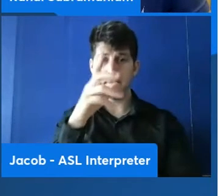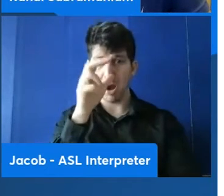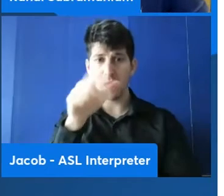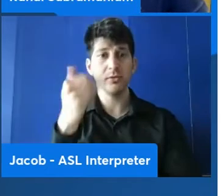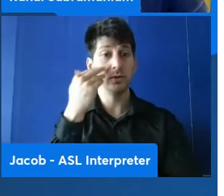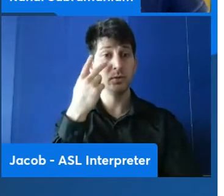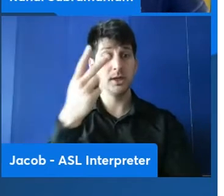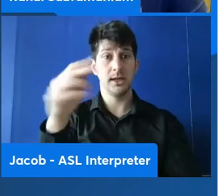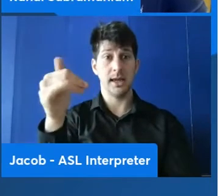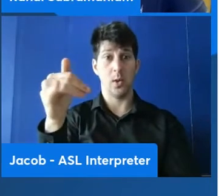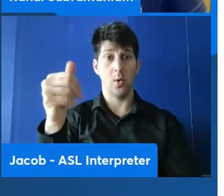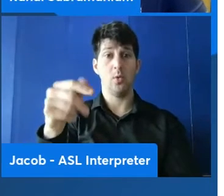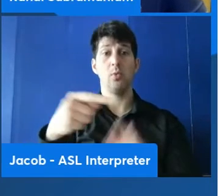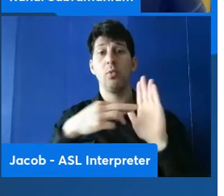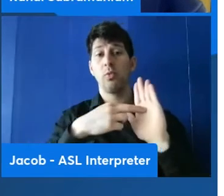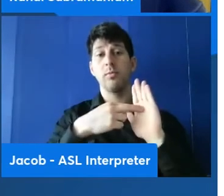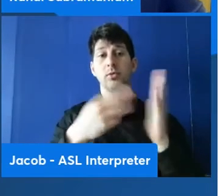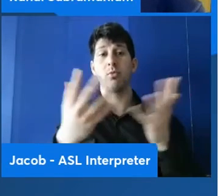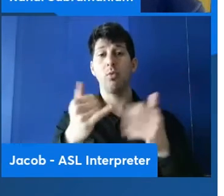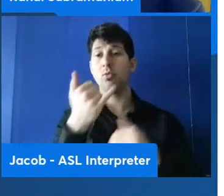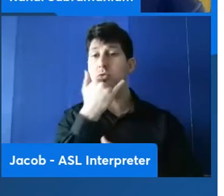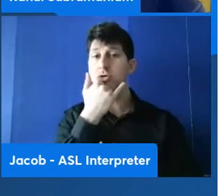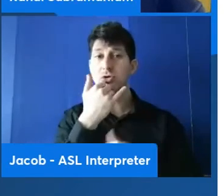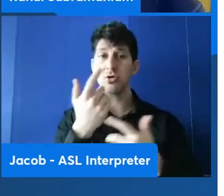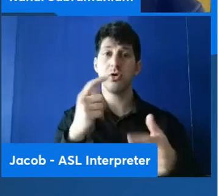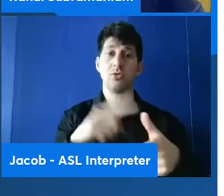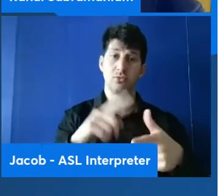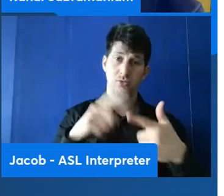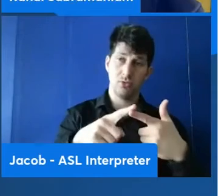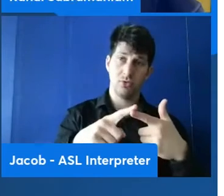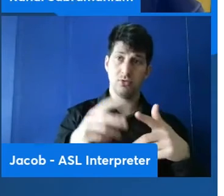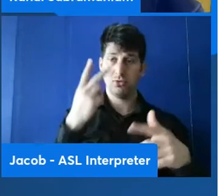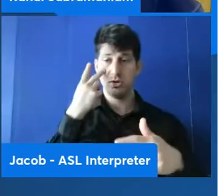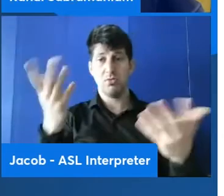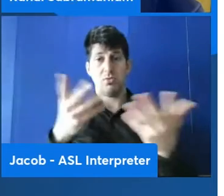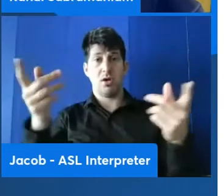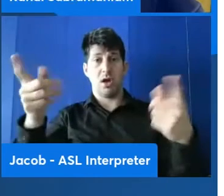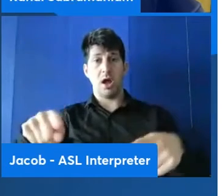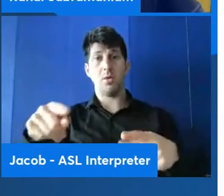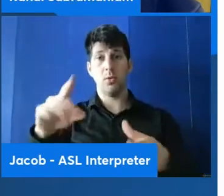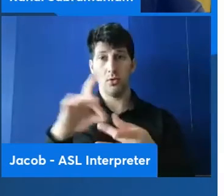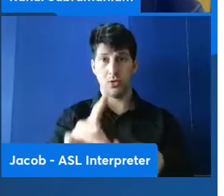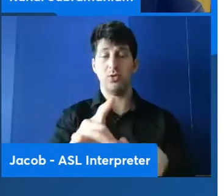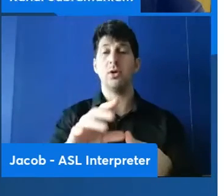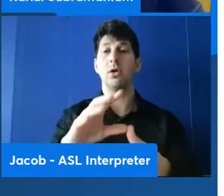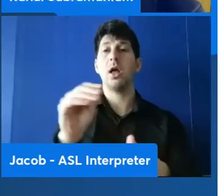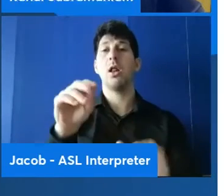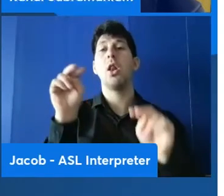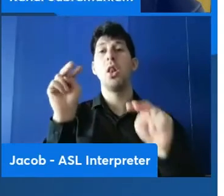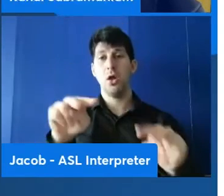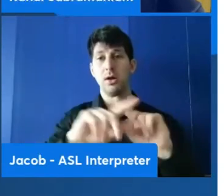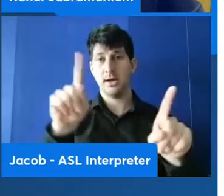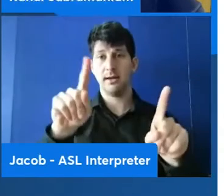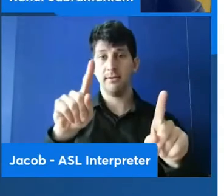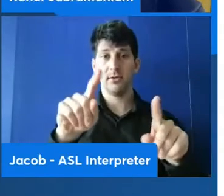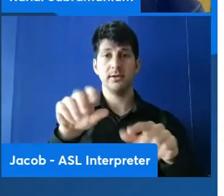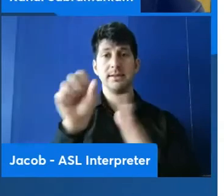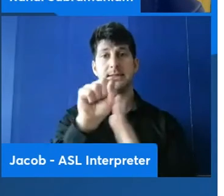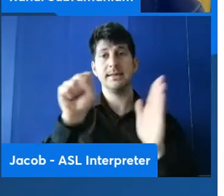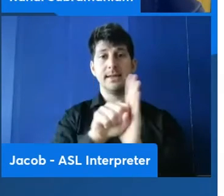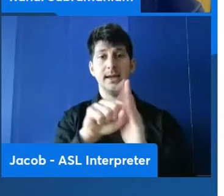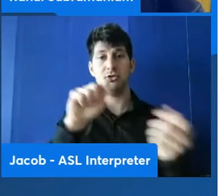yellow represents where something went wrong. You can see what happened and look at the different state